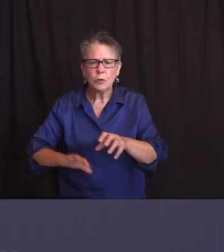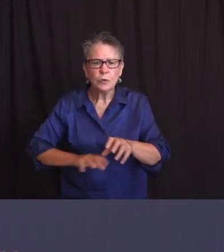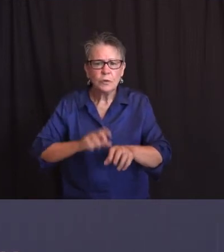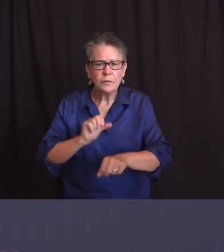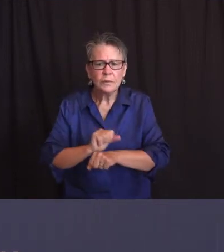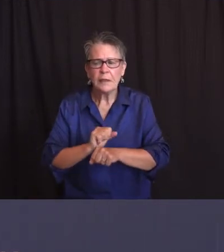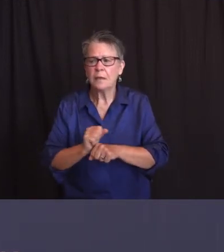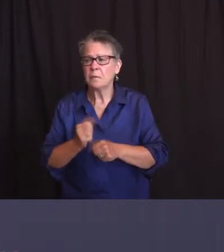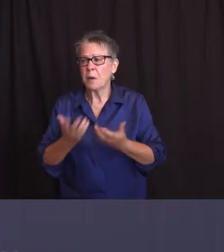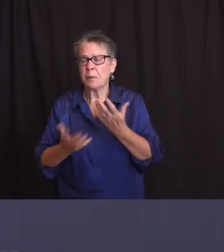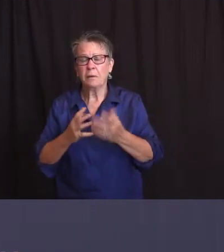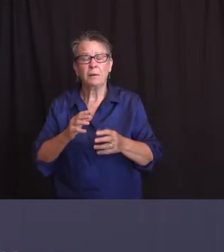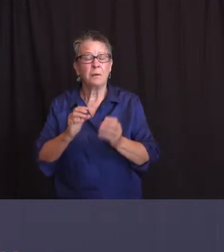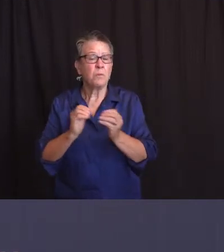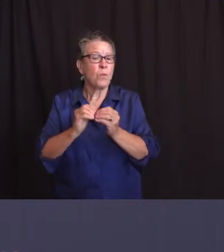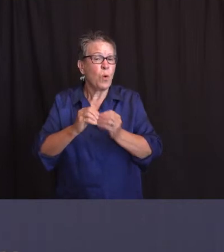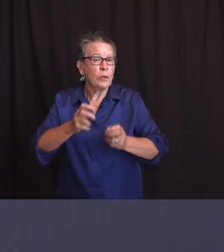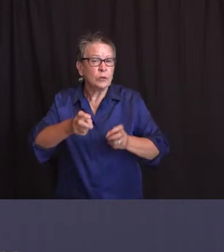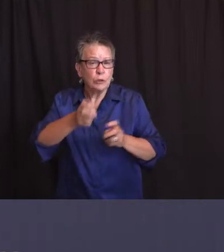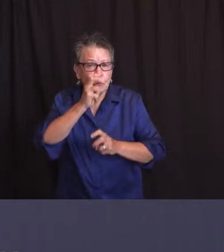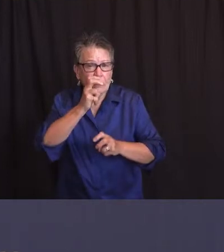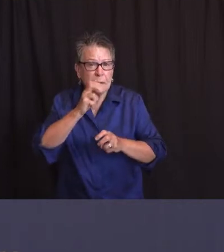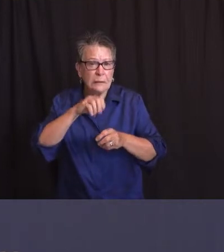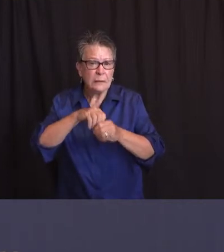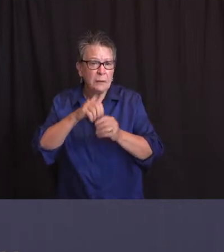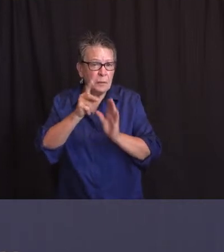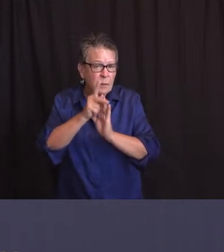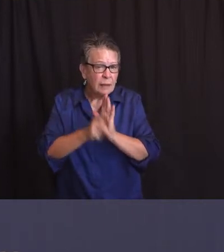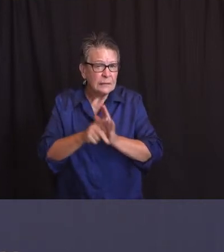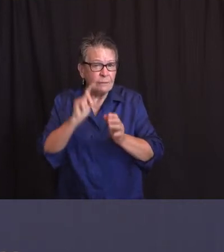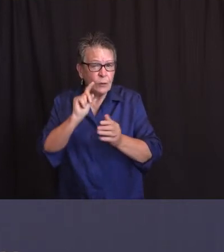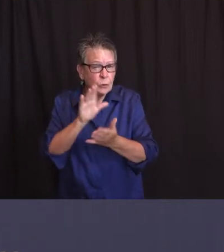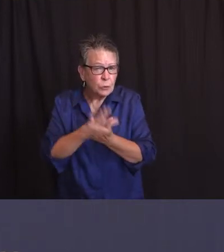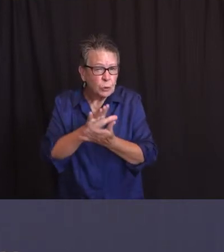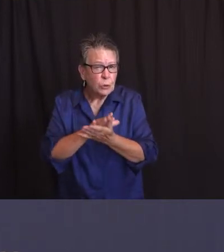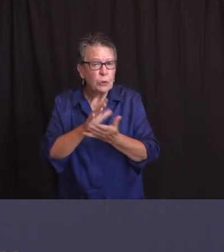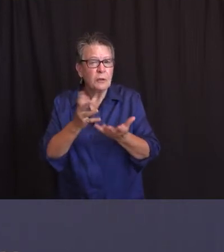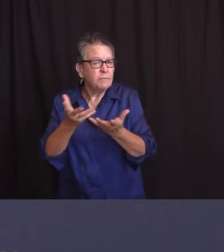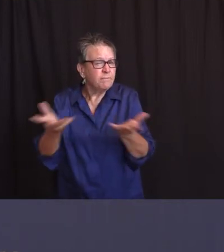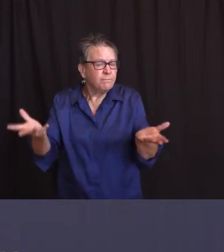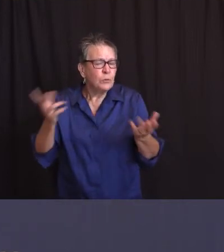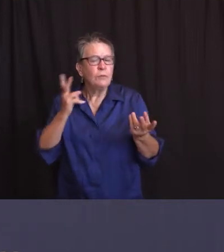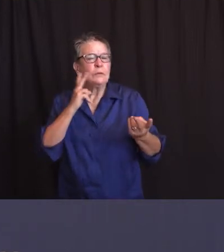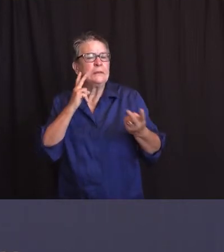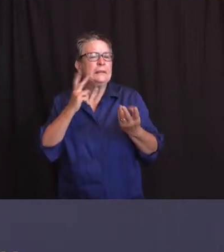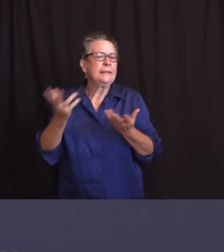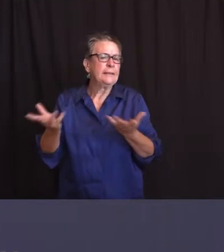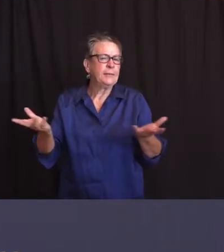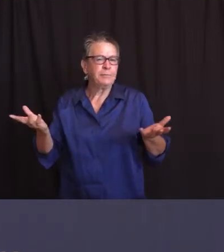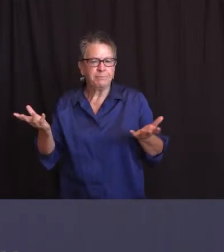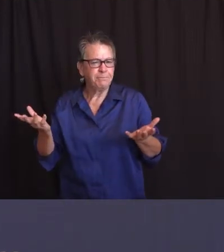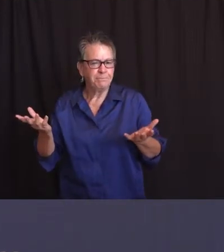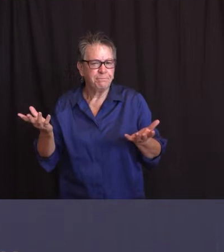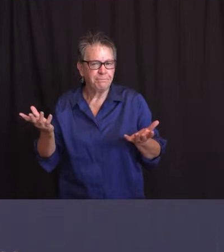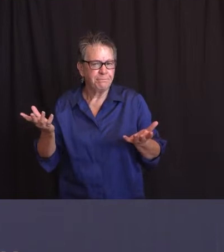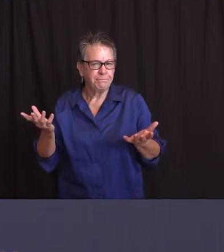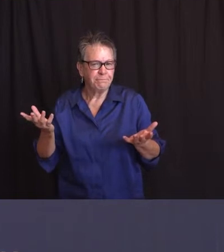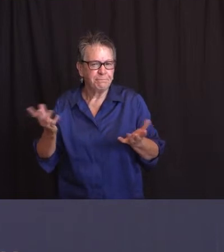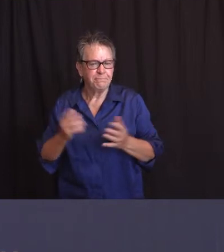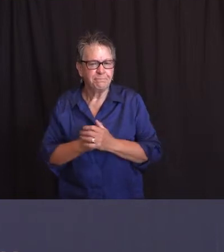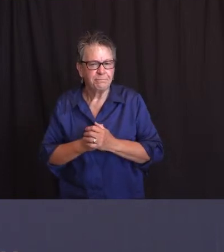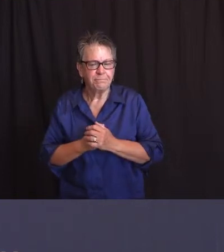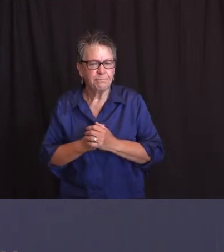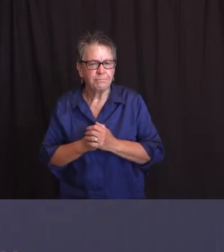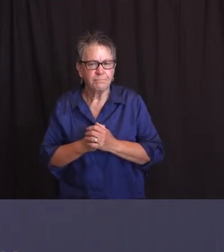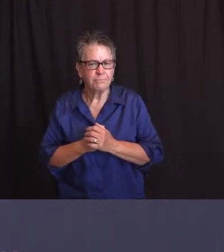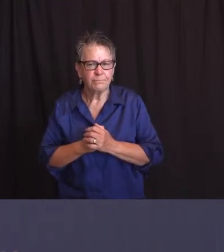we fully expect that kids will be full-time in person. And again, I'll repeat what I